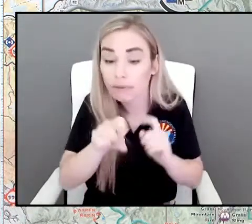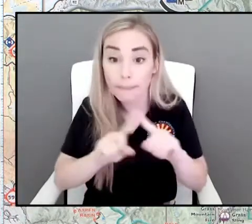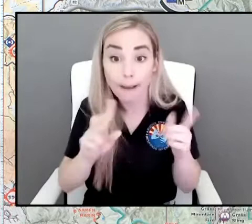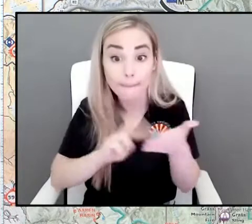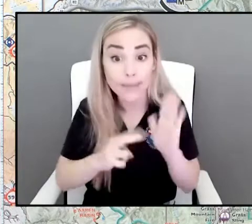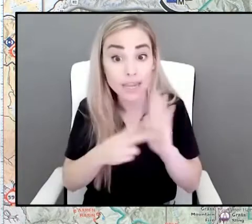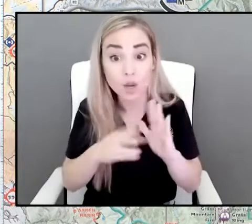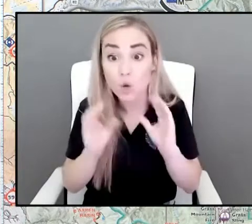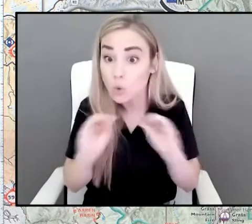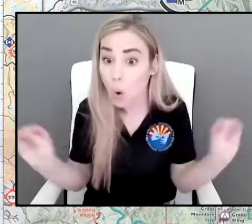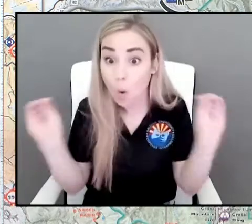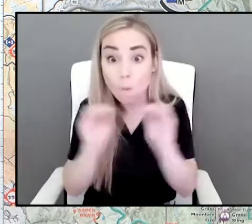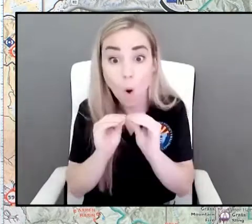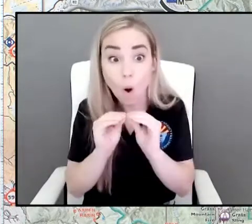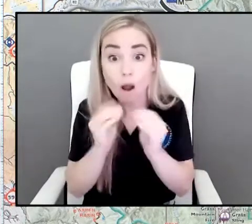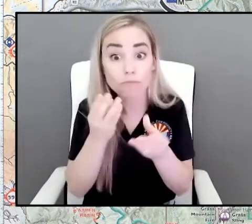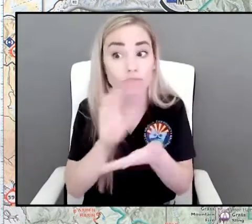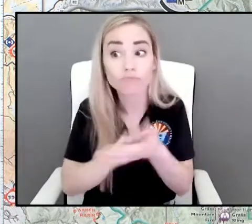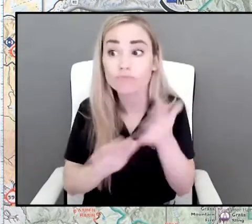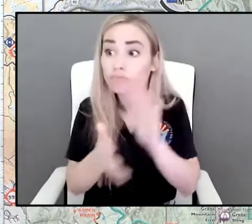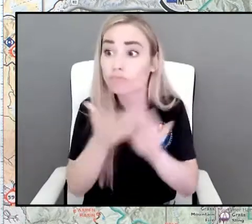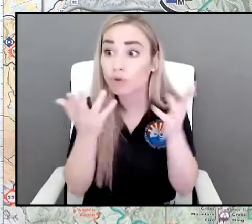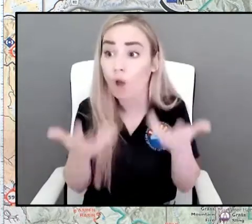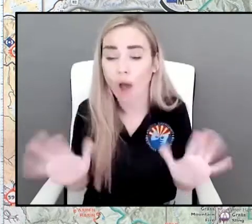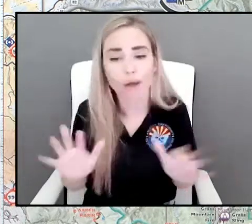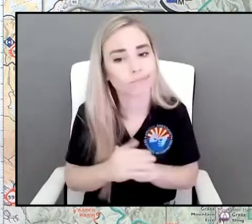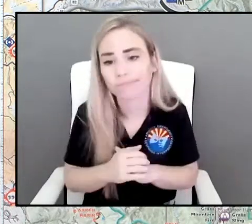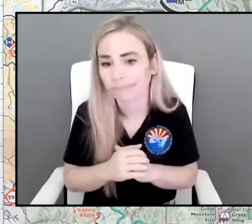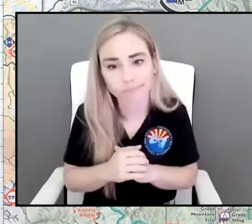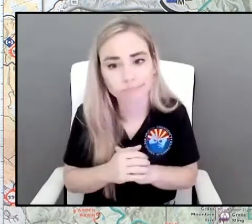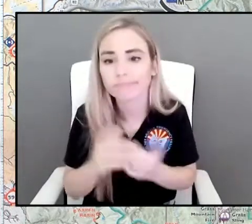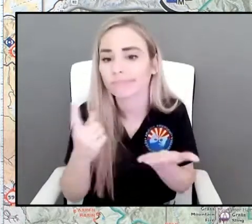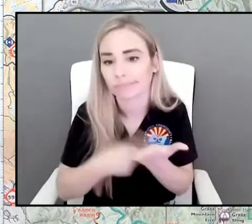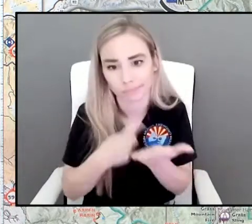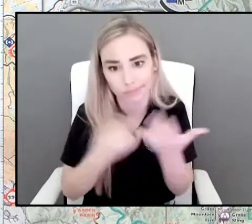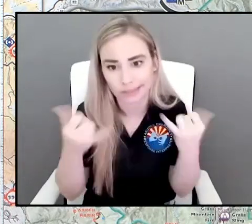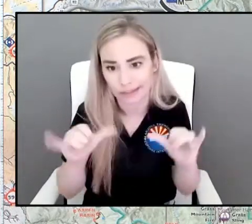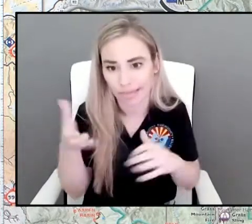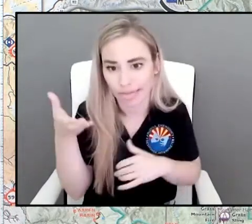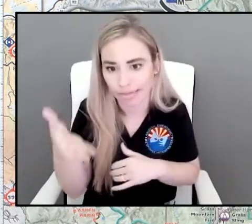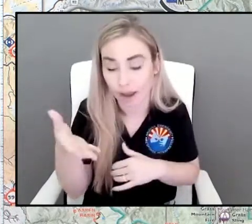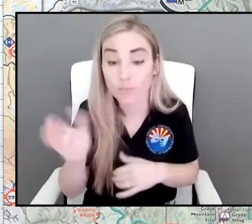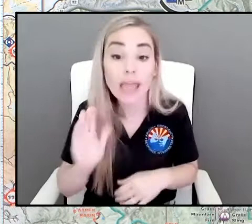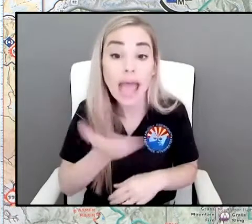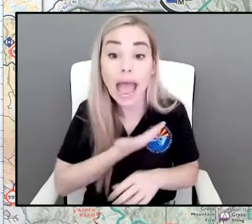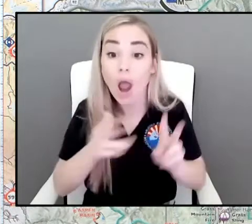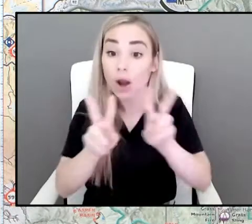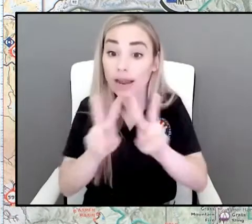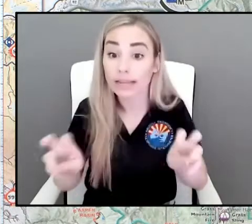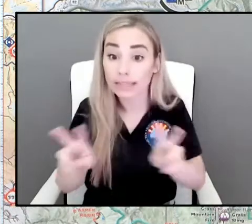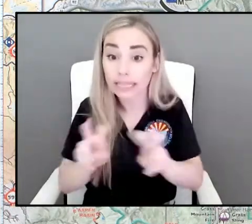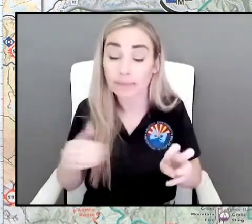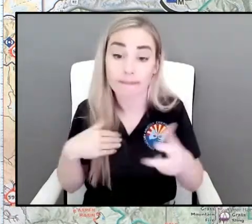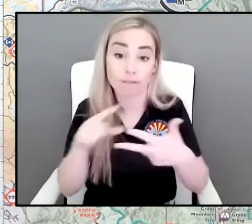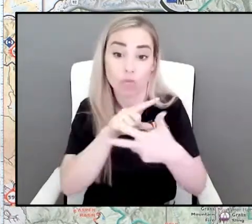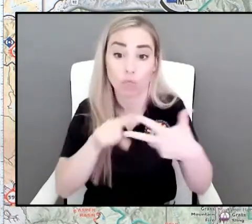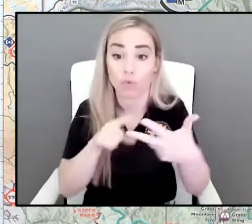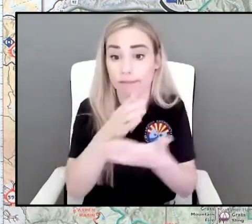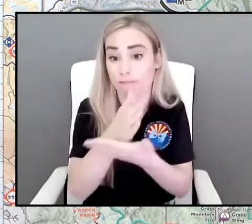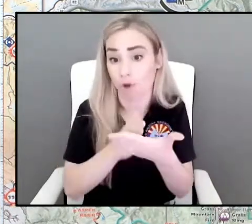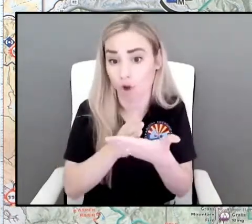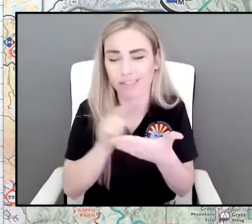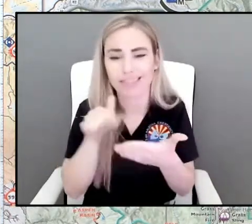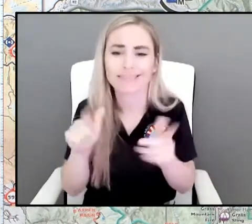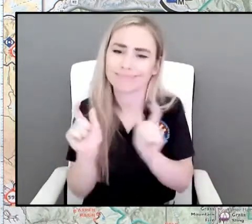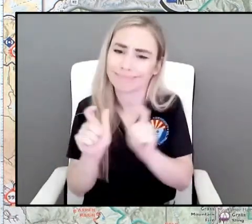still in front of us. Our BAER assessment was thrown into 3 phases. This is a huge fire, and so we had to